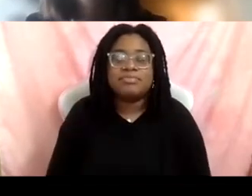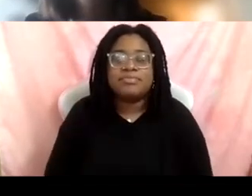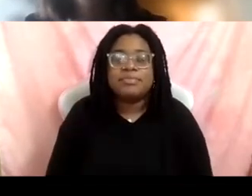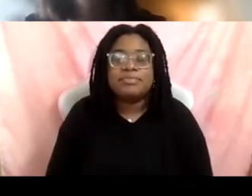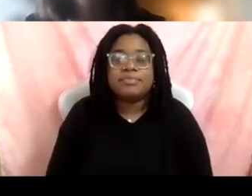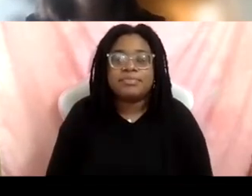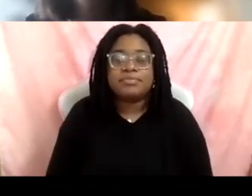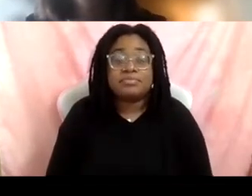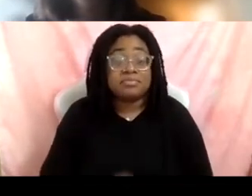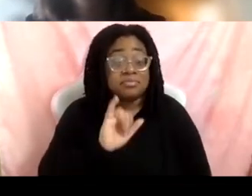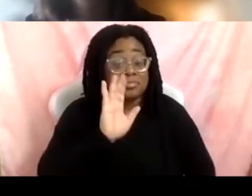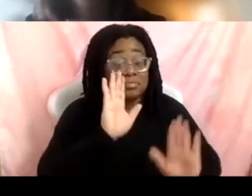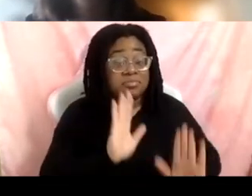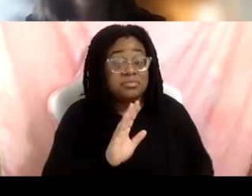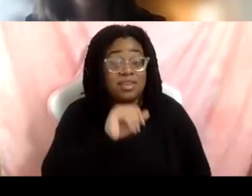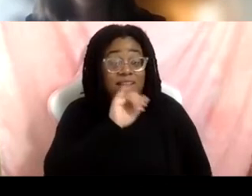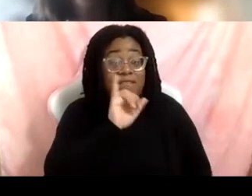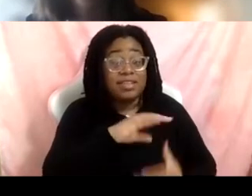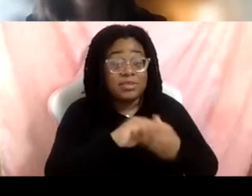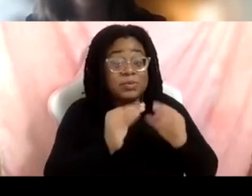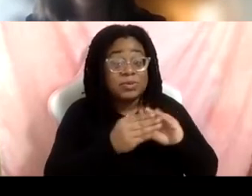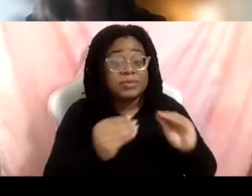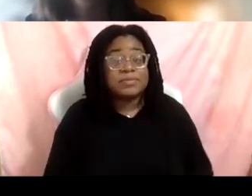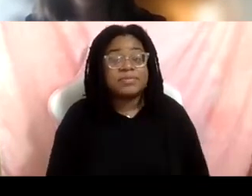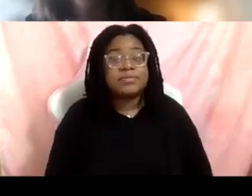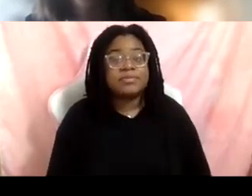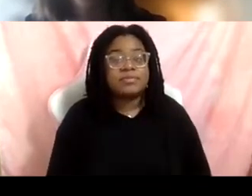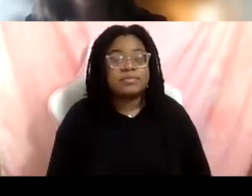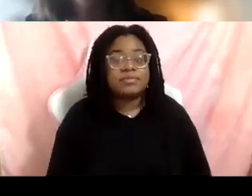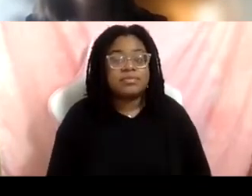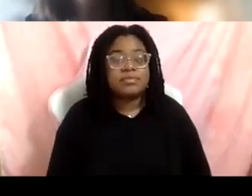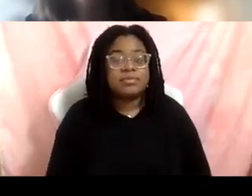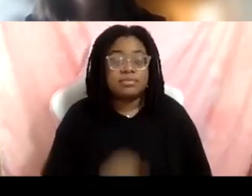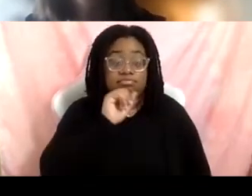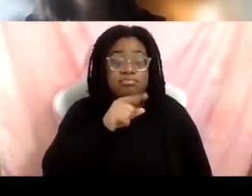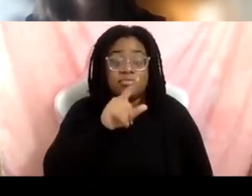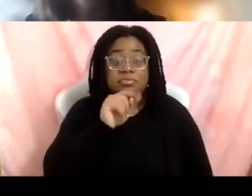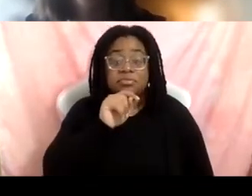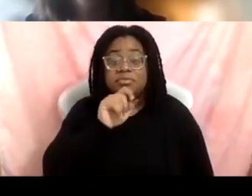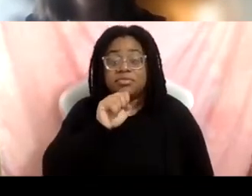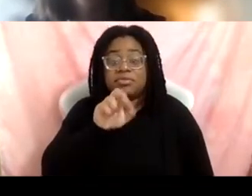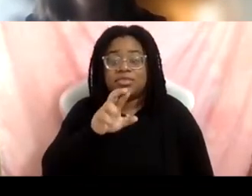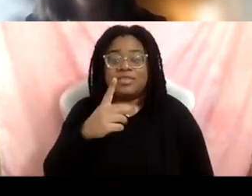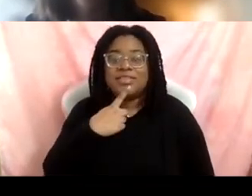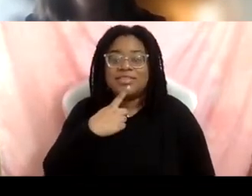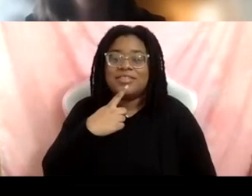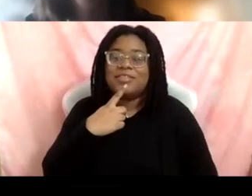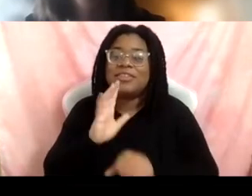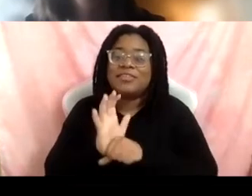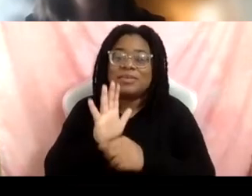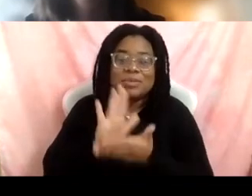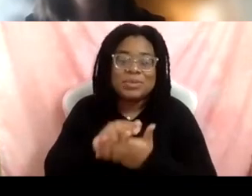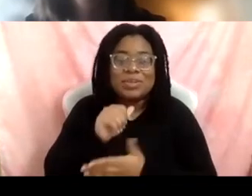Yeah, that's awesome. I love that story. And I also love, Tyler, when you said it's film school, not film